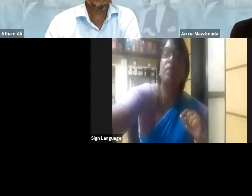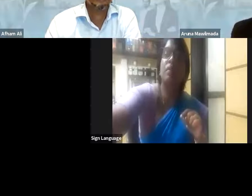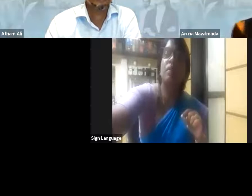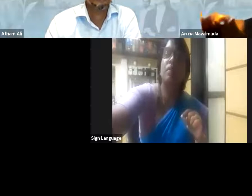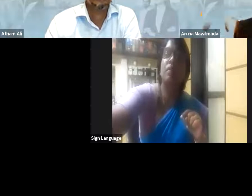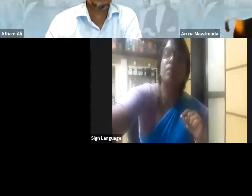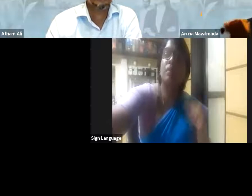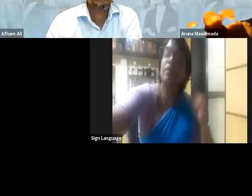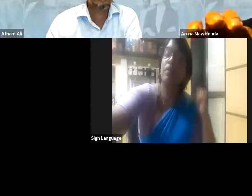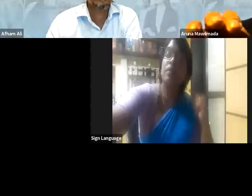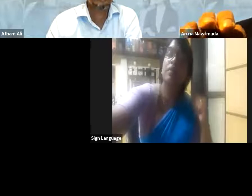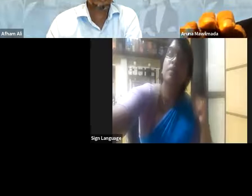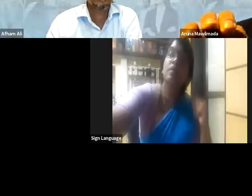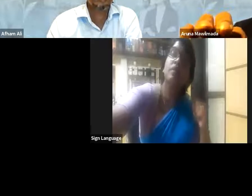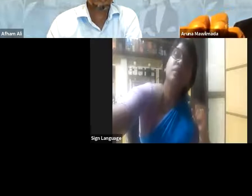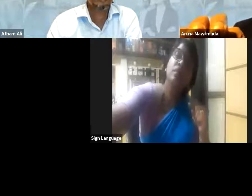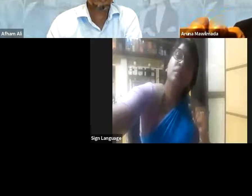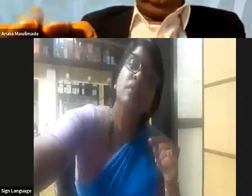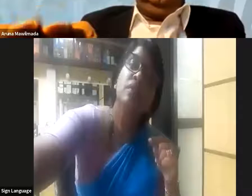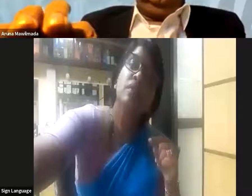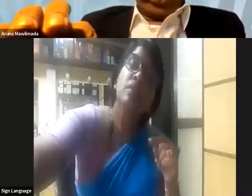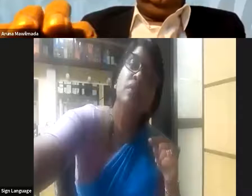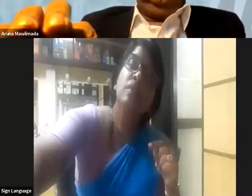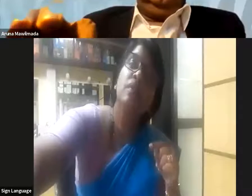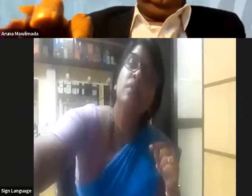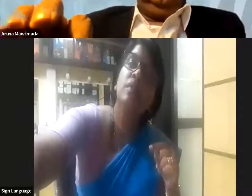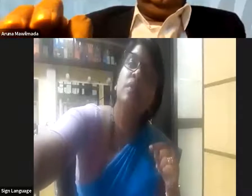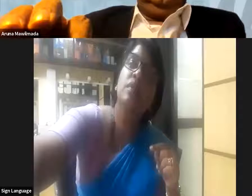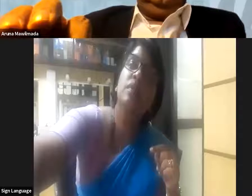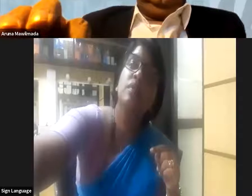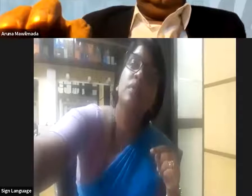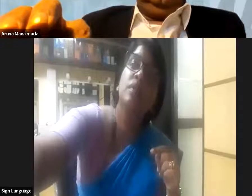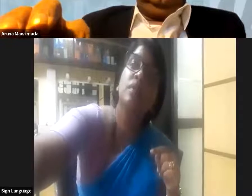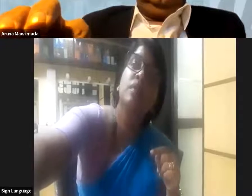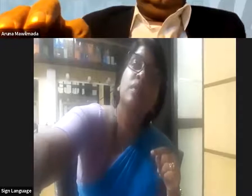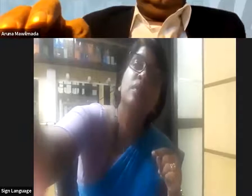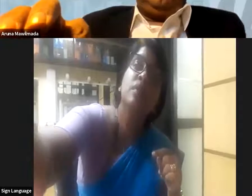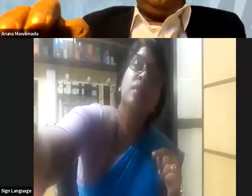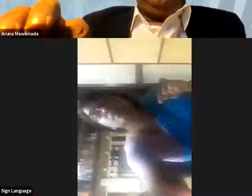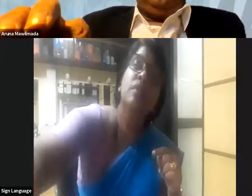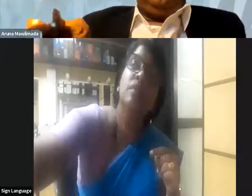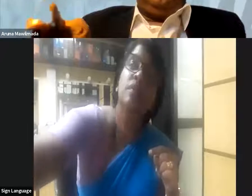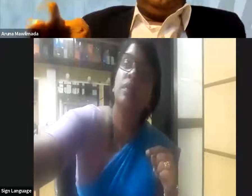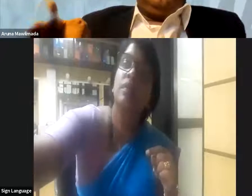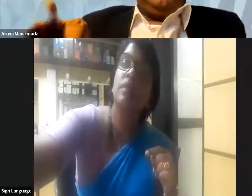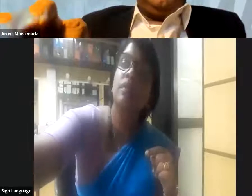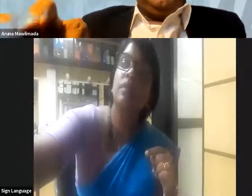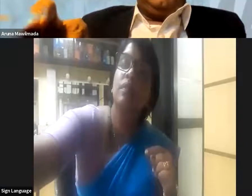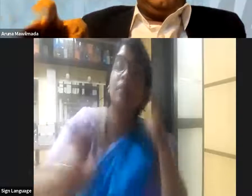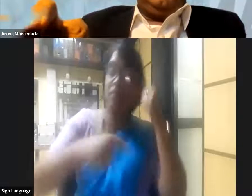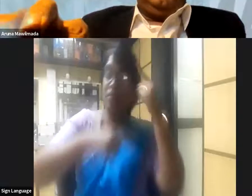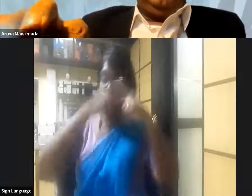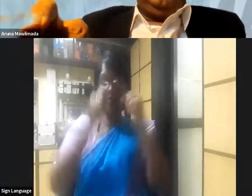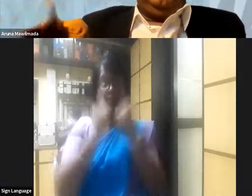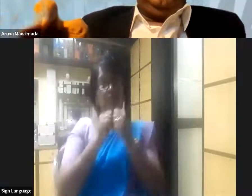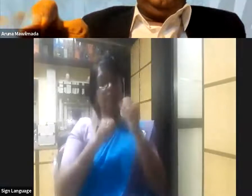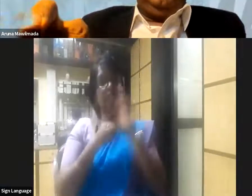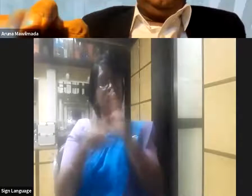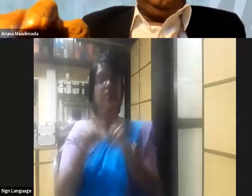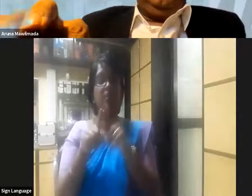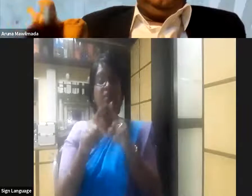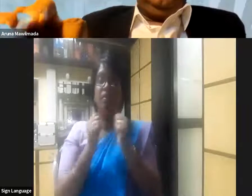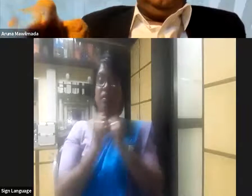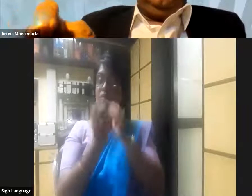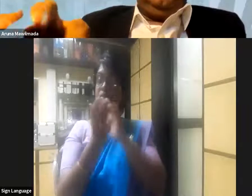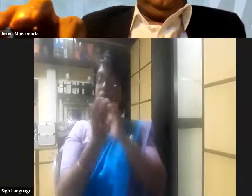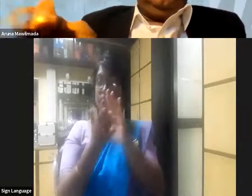industry to create a resilient supply chain. To a shipping man who has experienced a